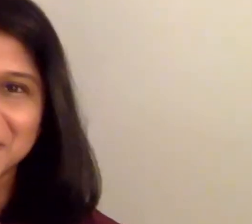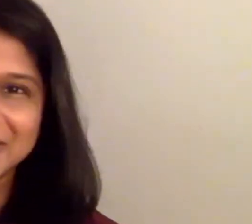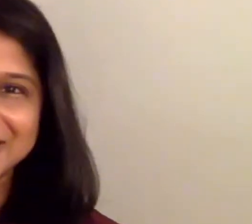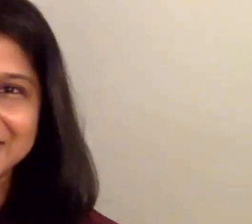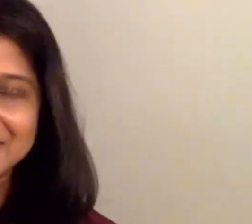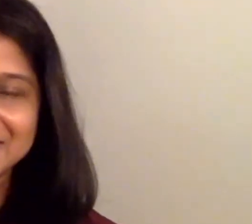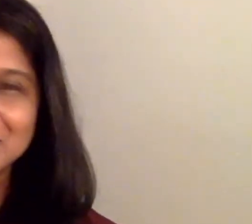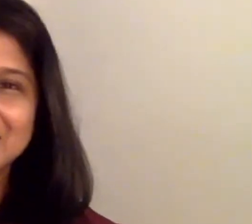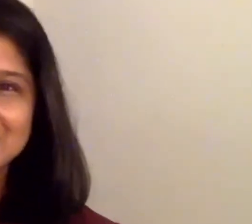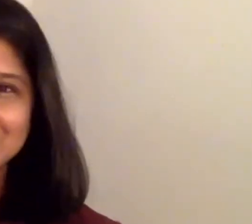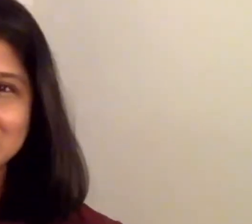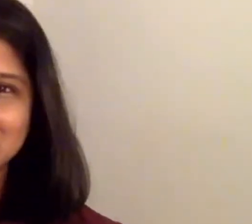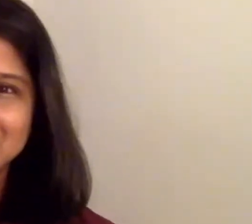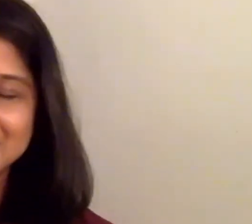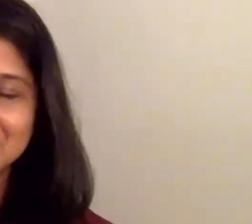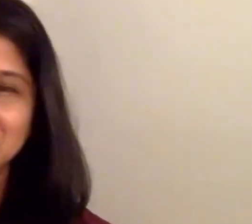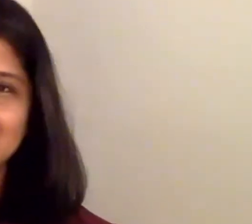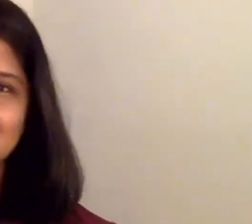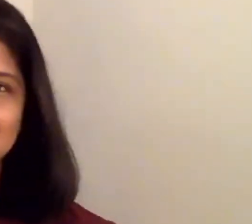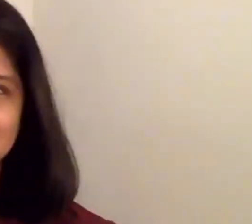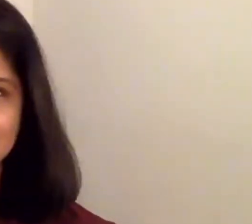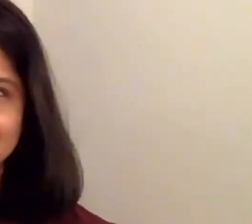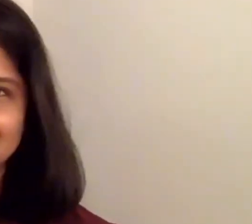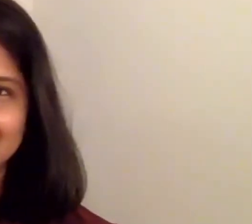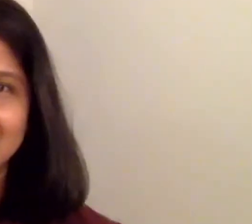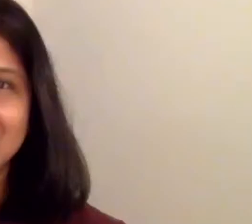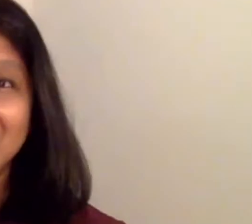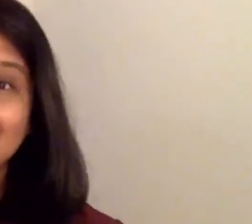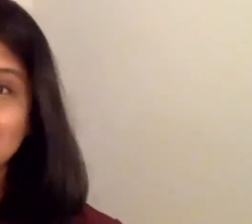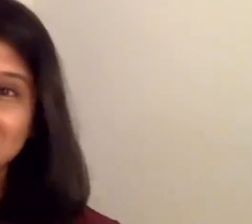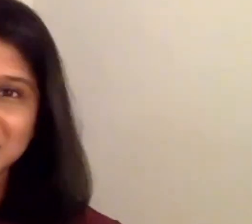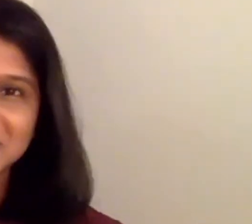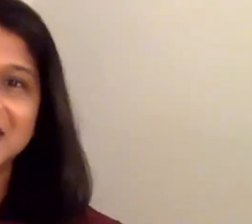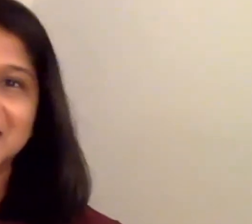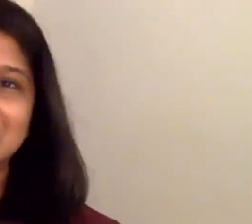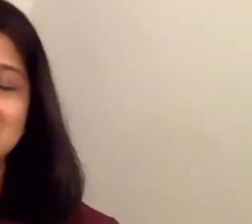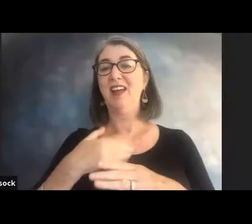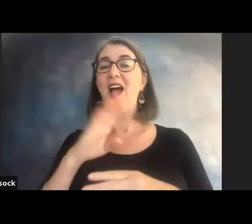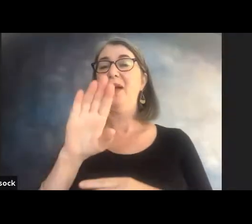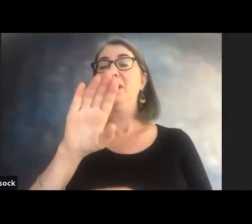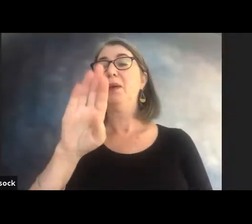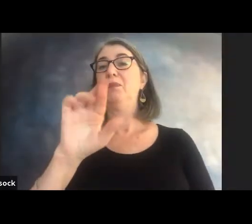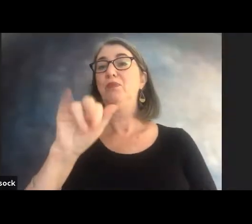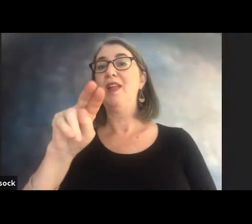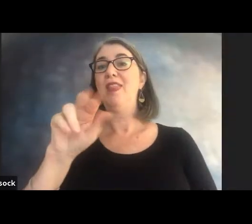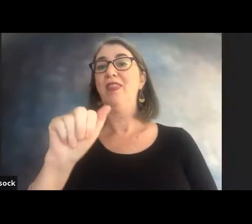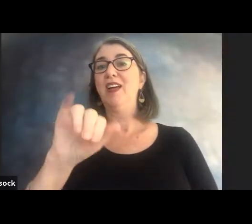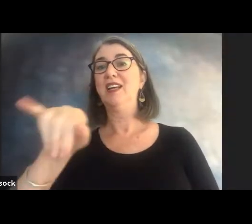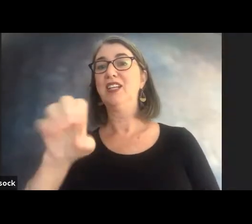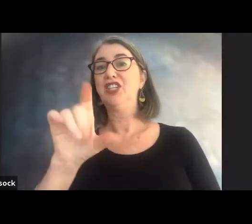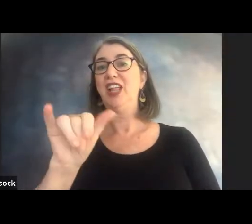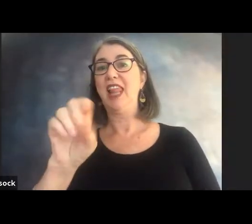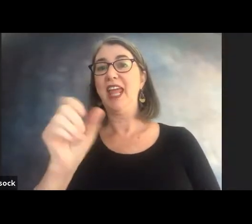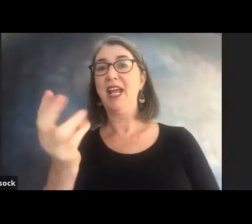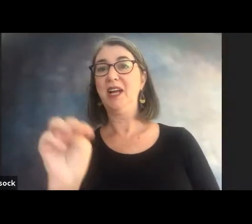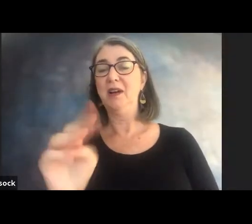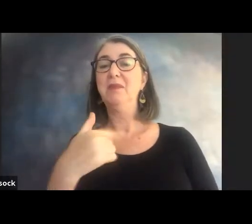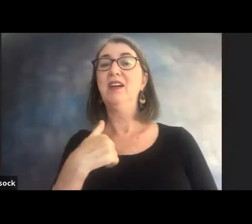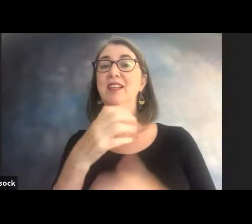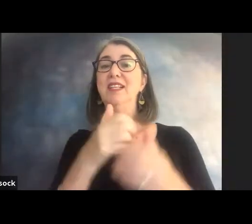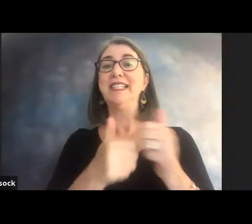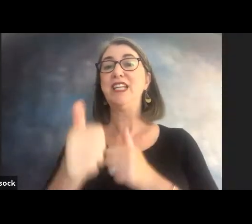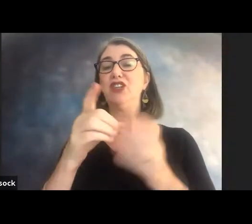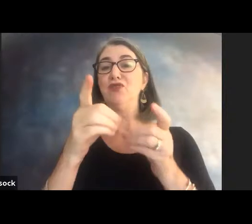Welcome, everyone, to the My Sister's Place virtual benefit. I'm Brinda Jailingam, the Senior Director of Prevention Programs here